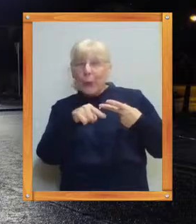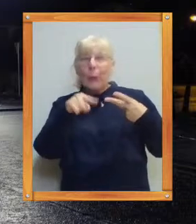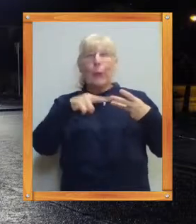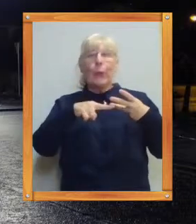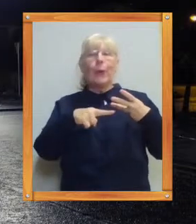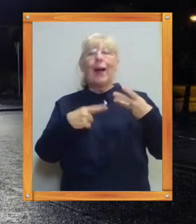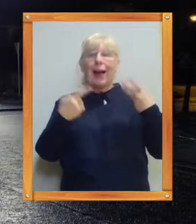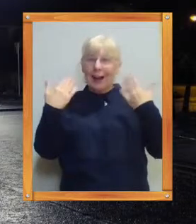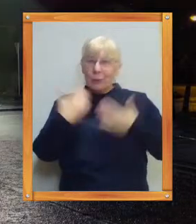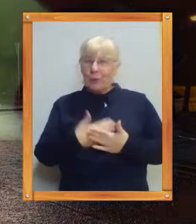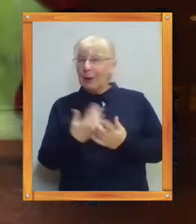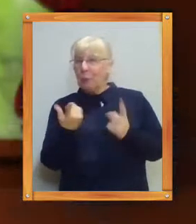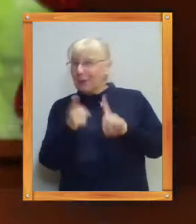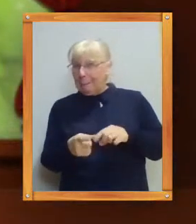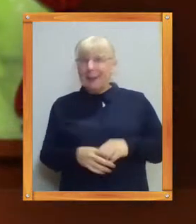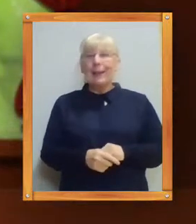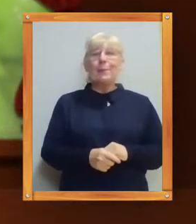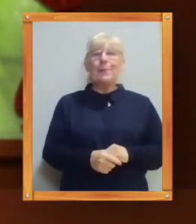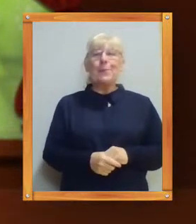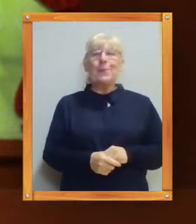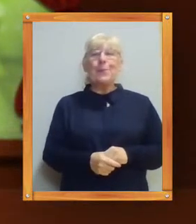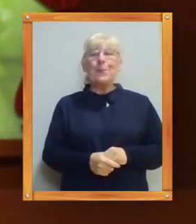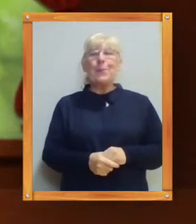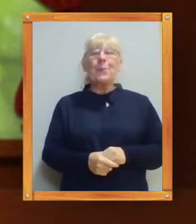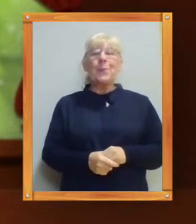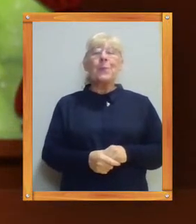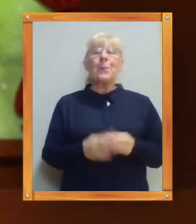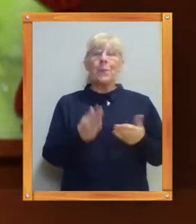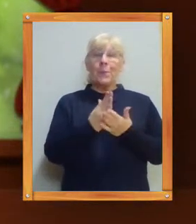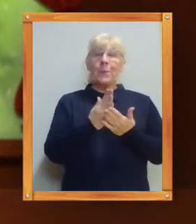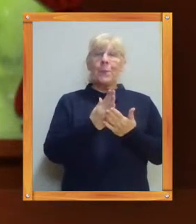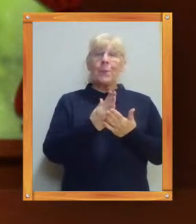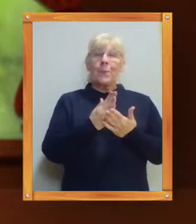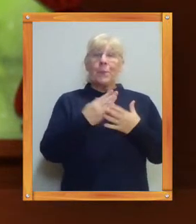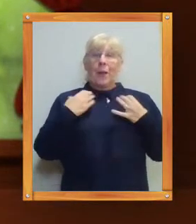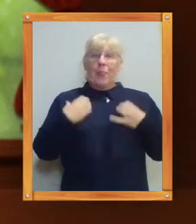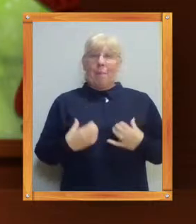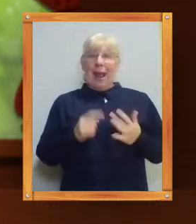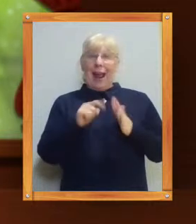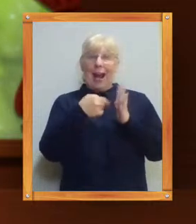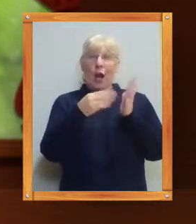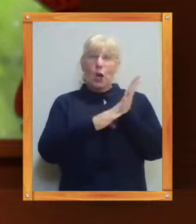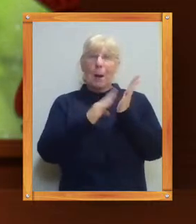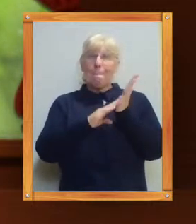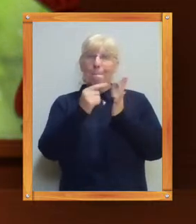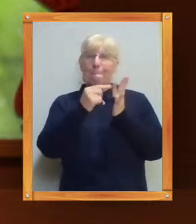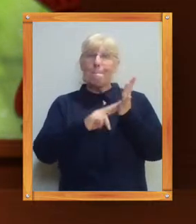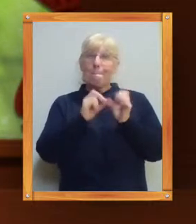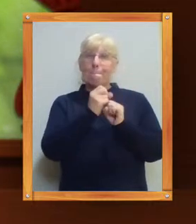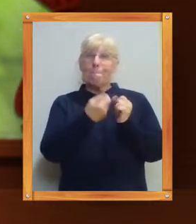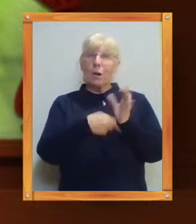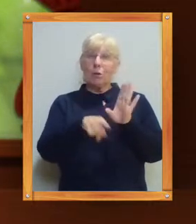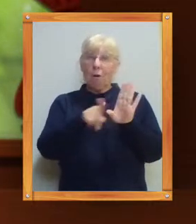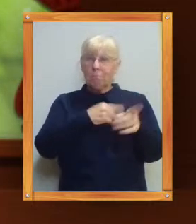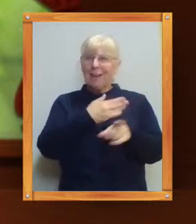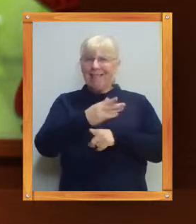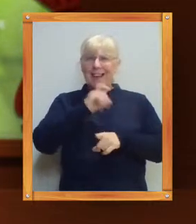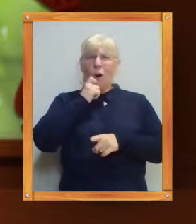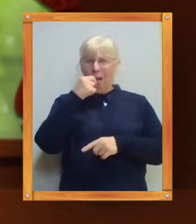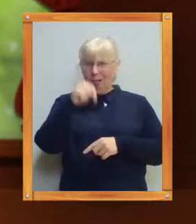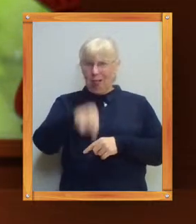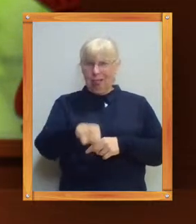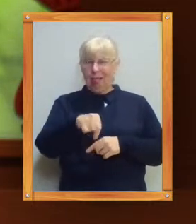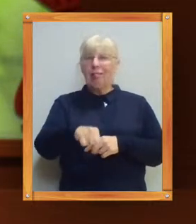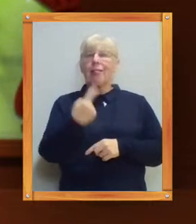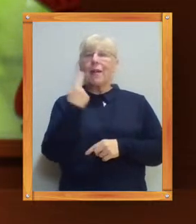well. And the Mayor, Jim Montgomery, will be here a little bit later with his Christmas address in Randalstown. He is supporting two charities this year.